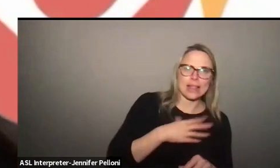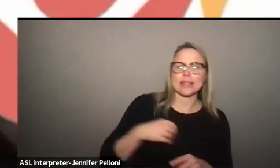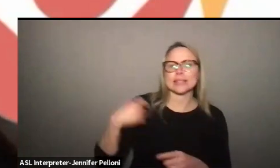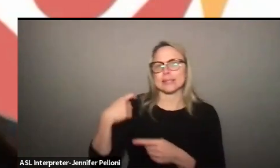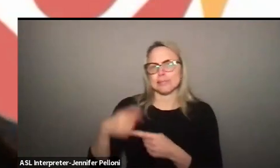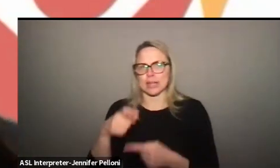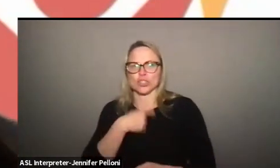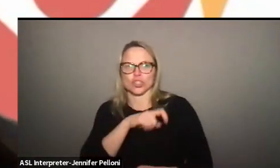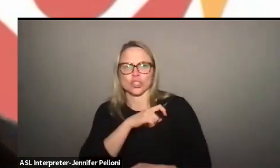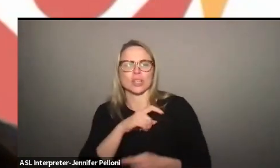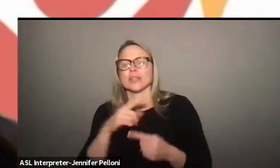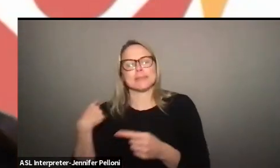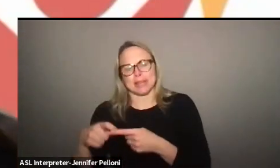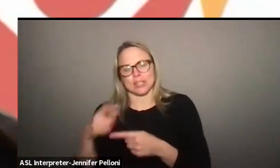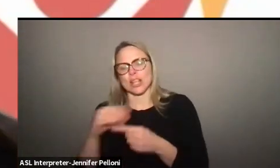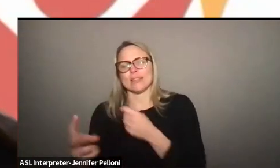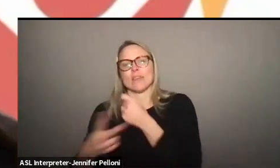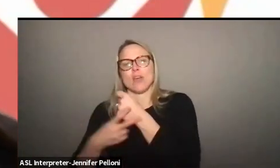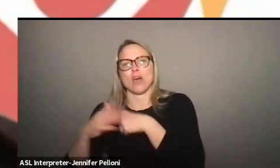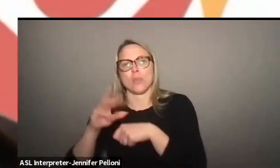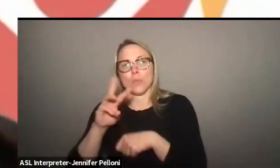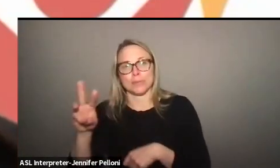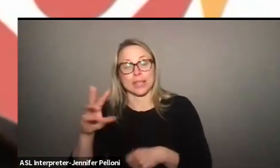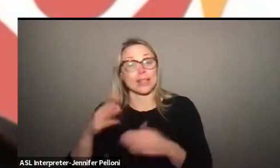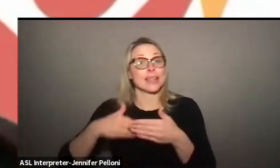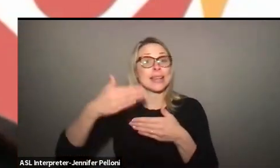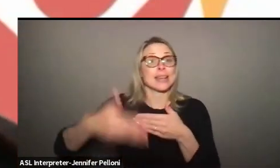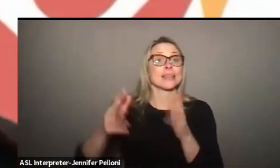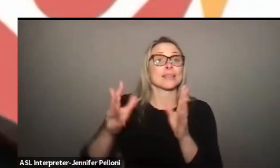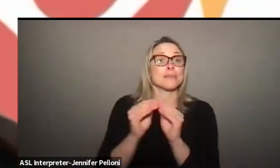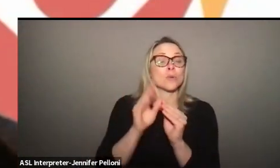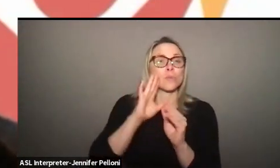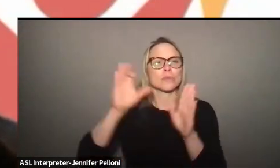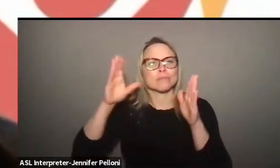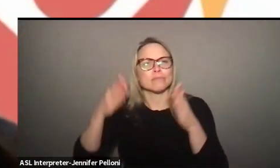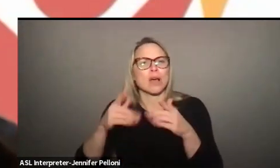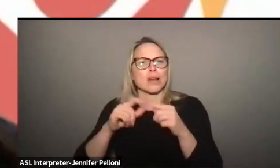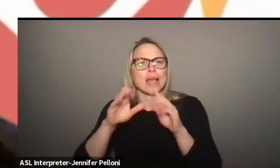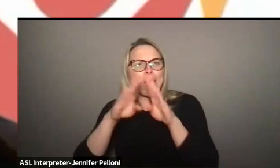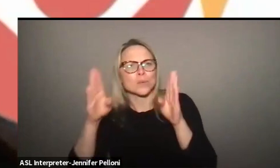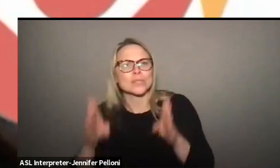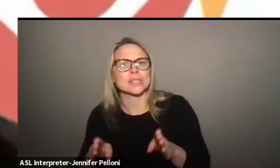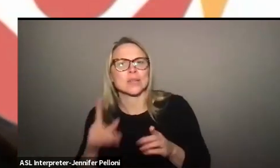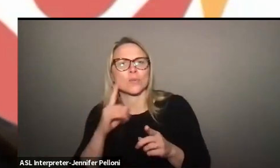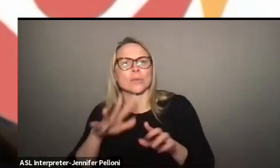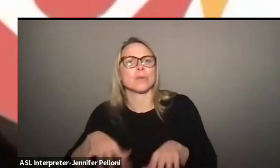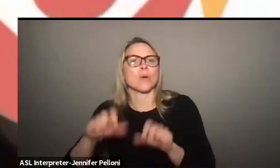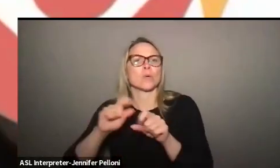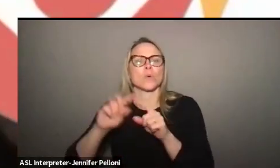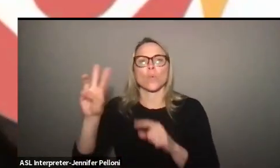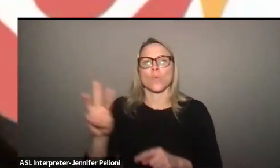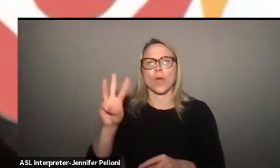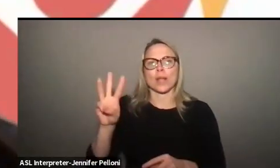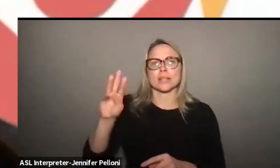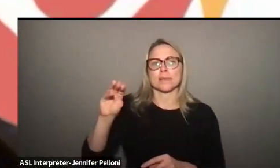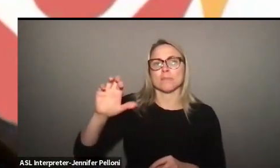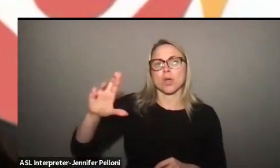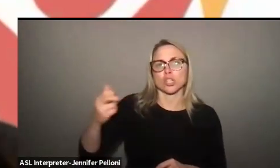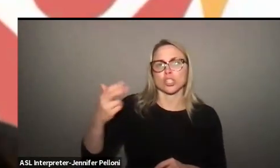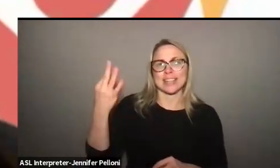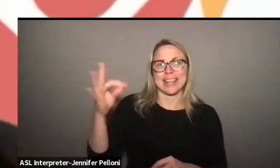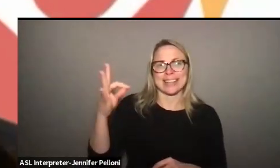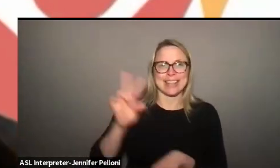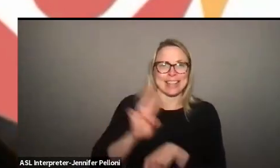on the PCR website. The next meeting will be focused on housing and will be held on Wednesday, March 19th at